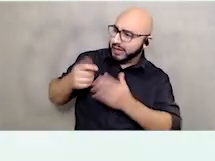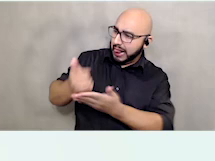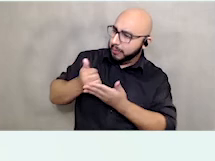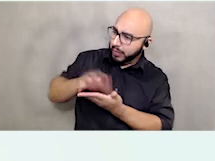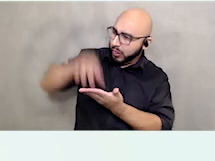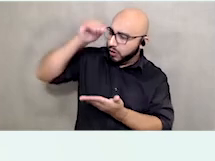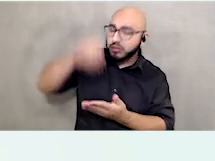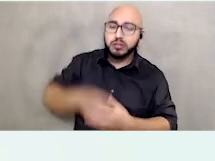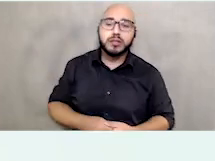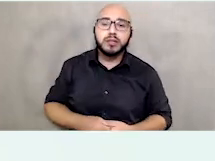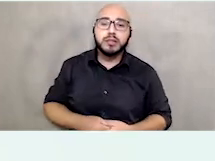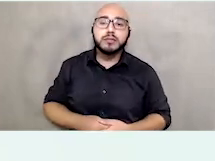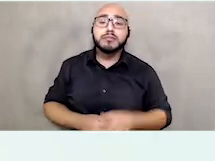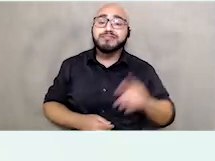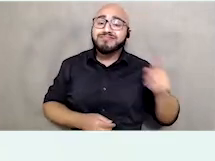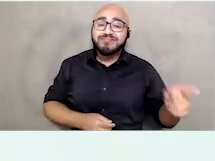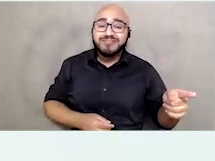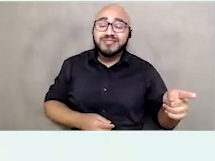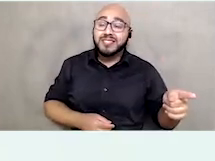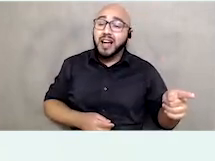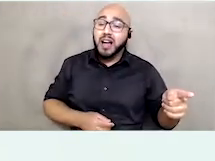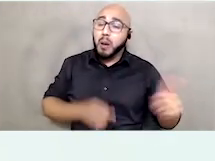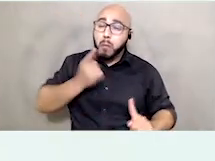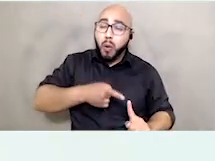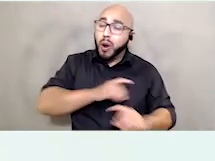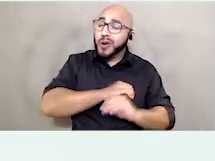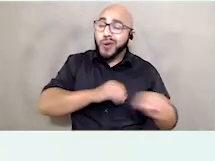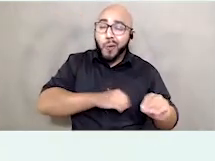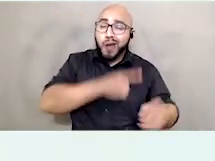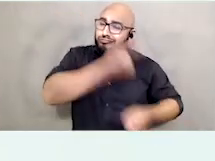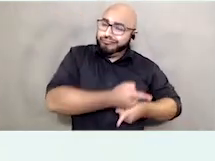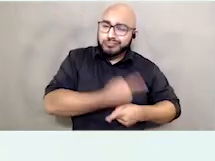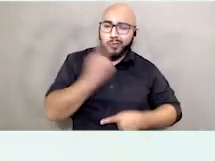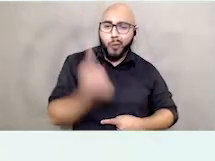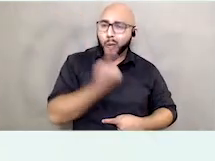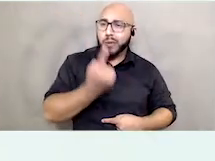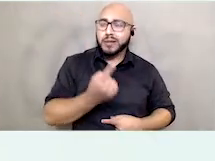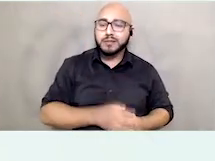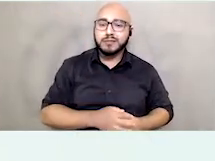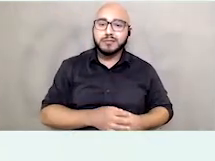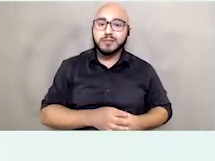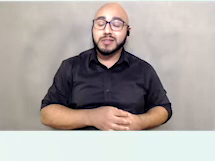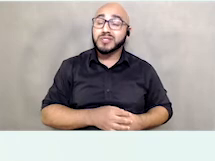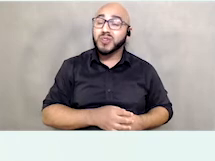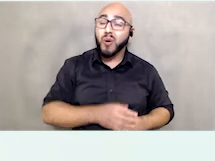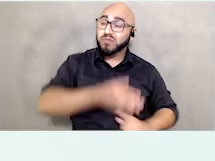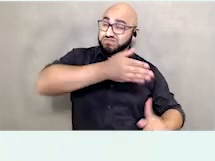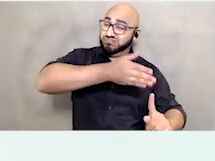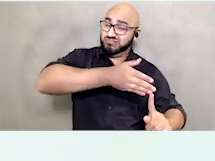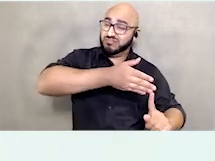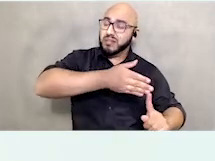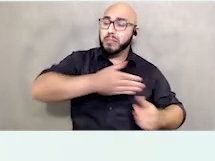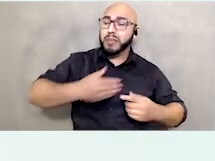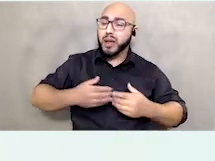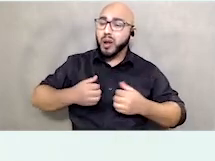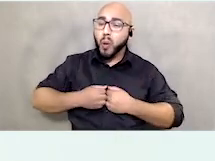acknowledges that no one can get it right all the time. In fact, a key component of cultural humility is being open about what we